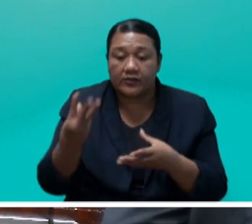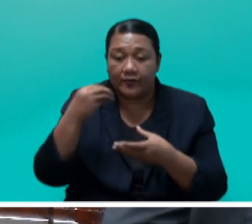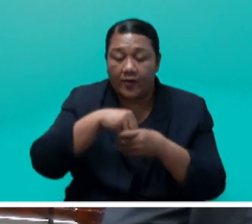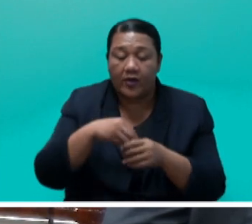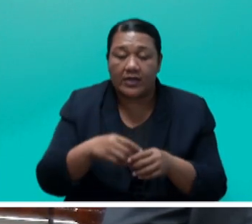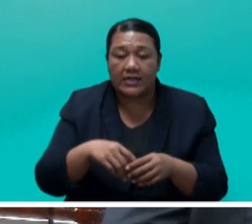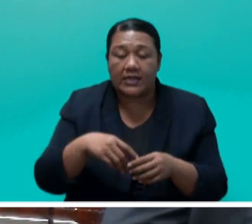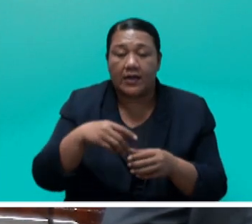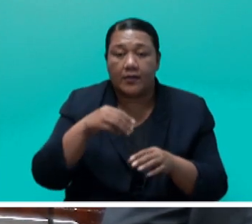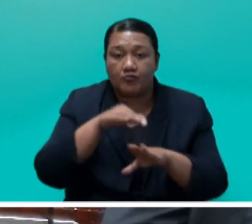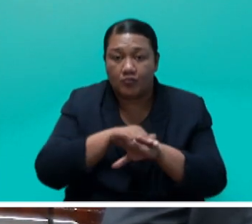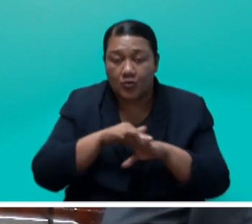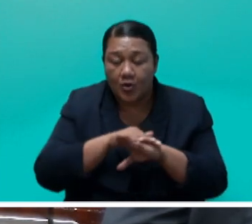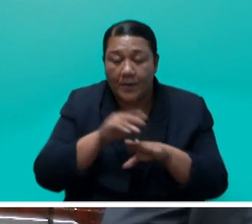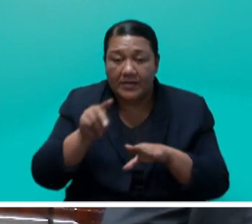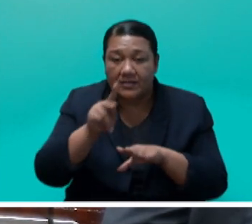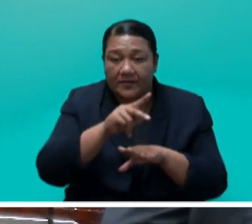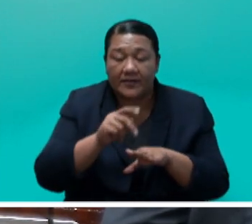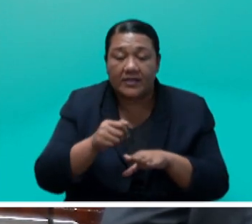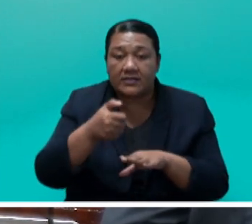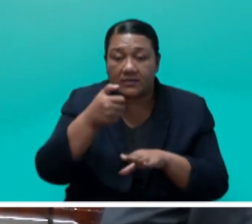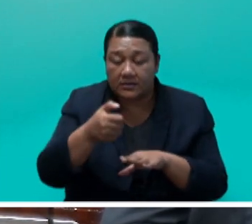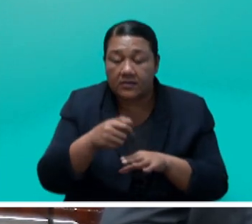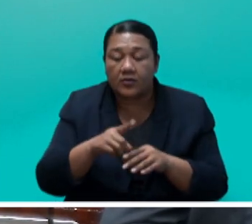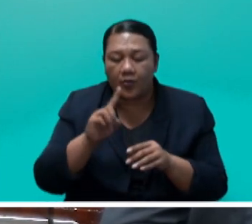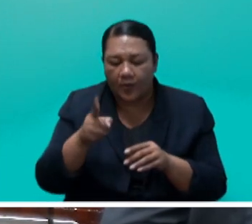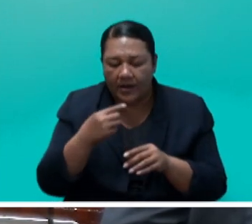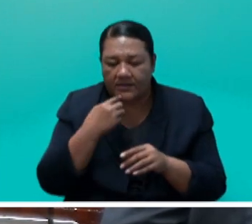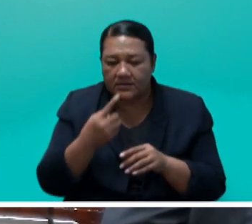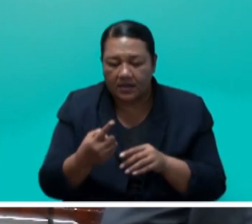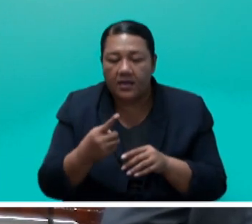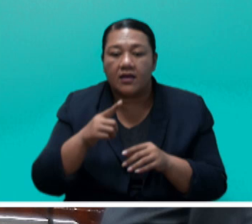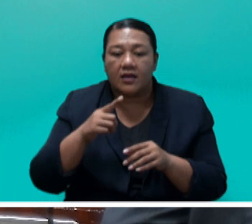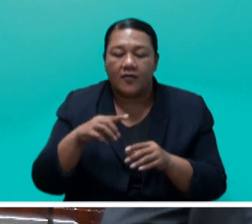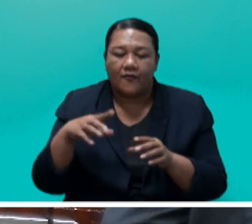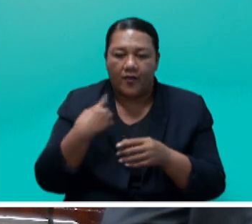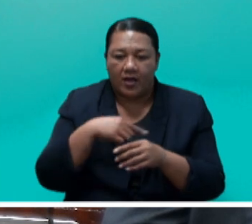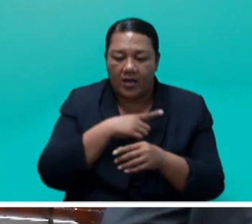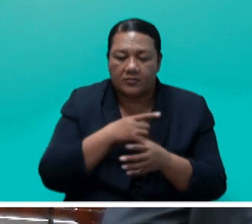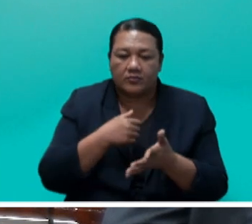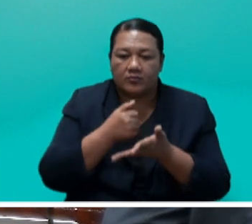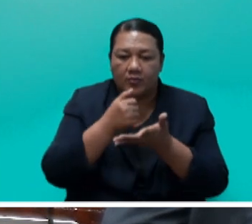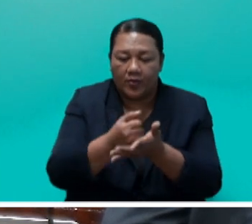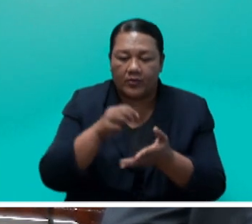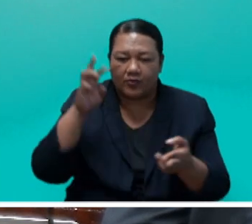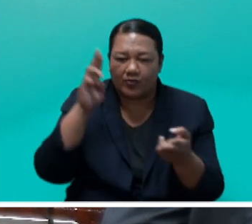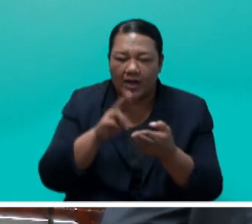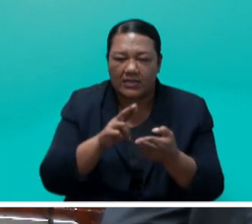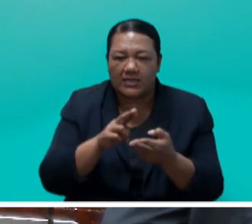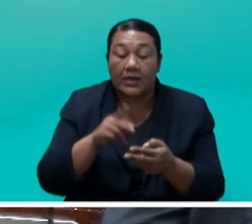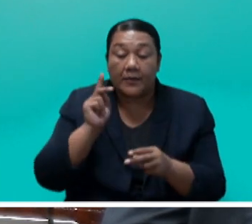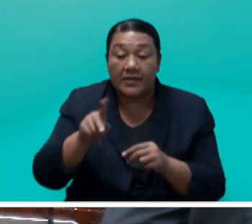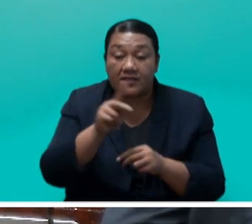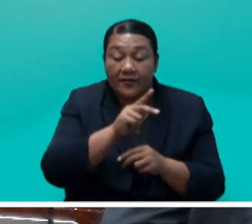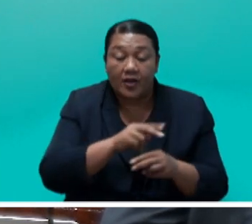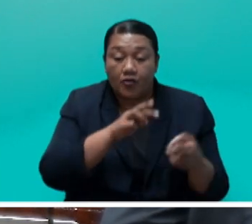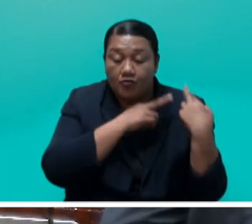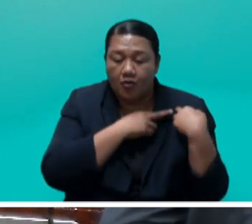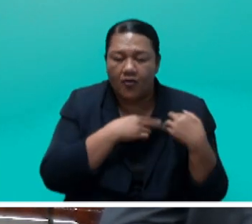actively participating in the IMO GHG emission reduction negotiations. The Pacific's role is well